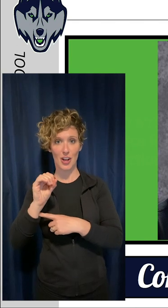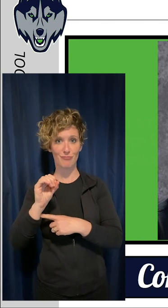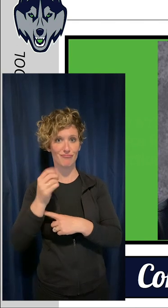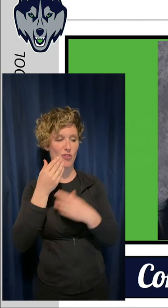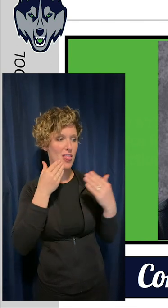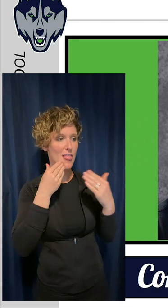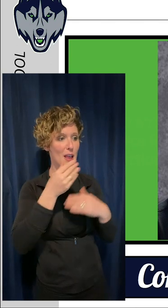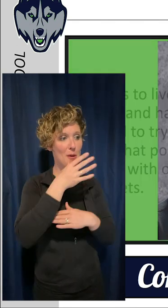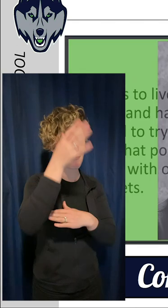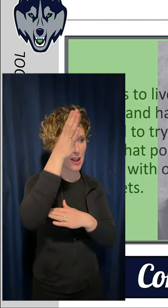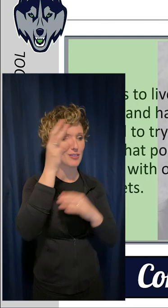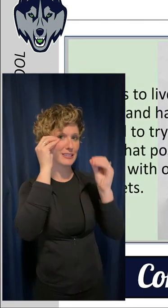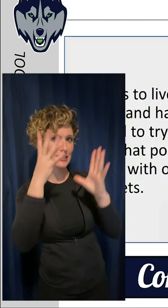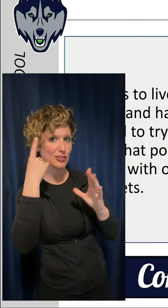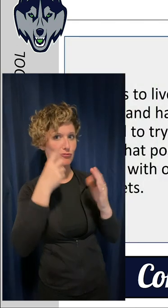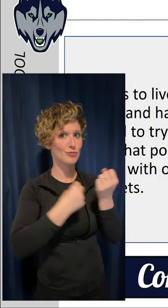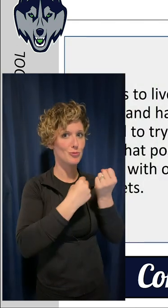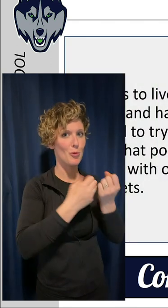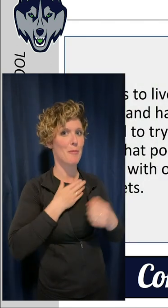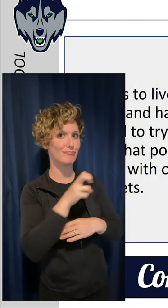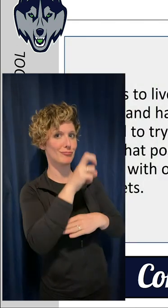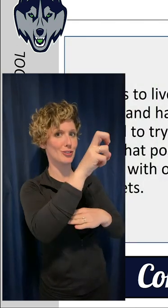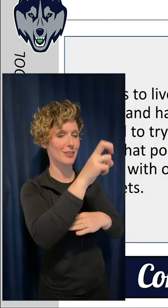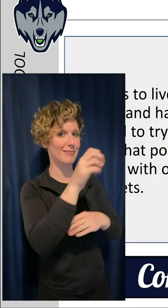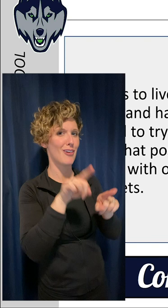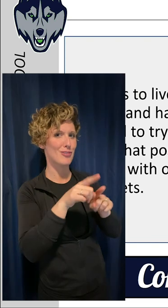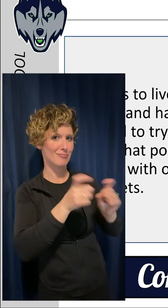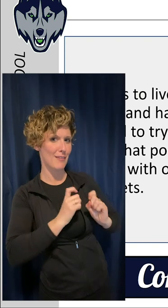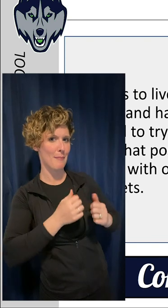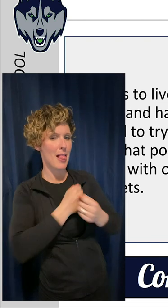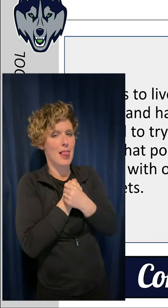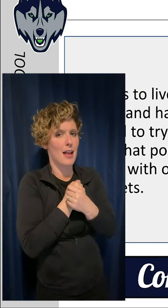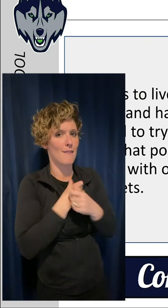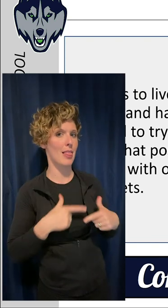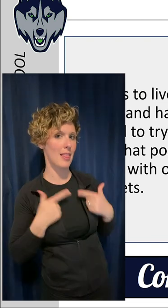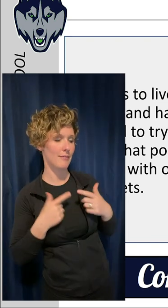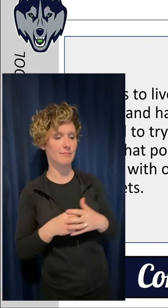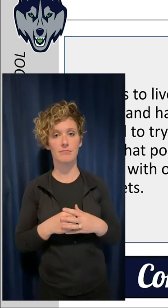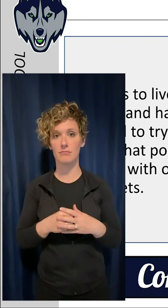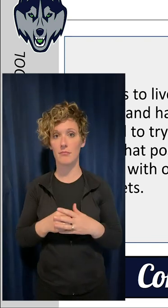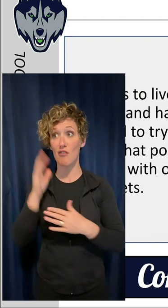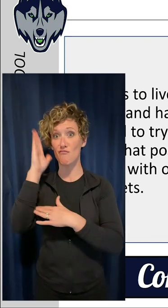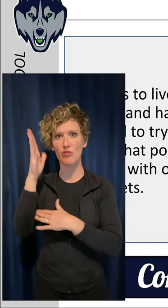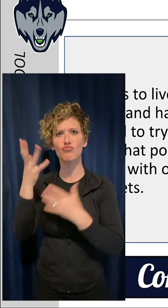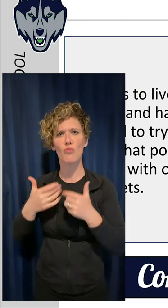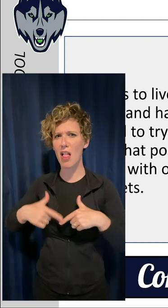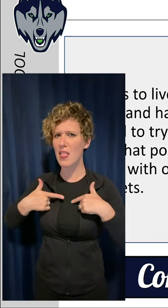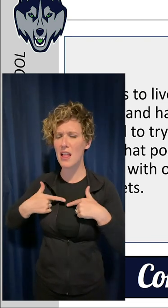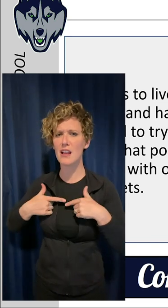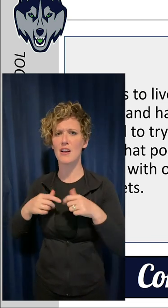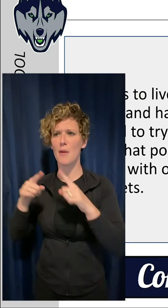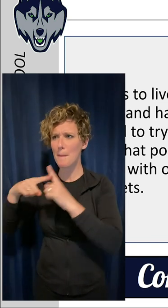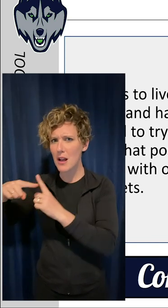for providing him with love and life. In the future, Chai dreams to live a simple and happy life and to try and share that